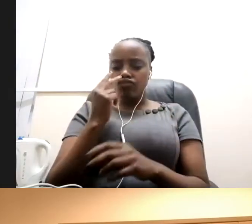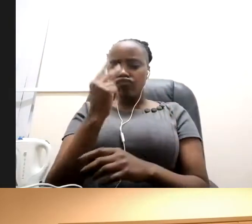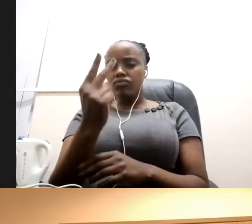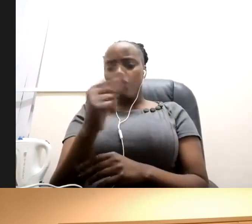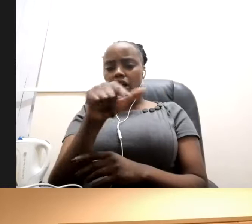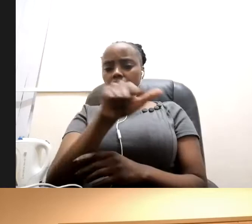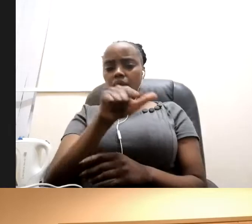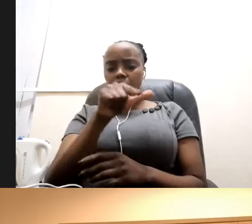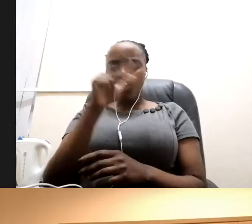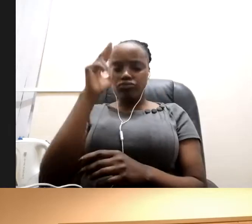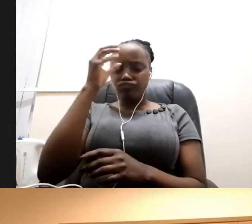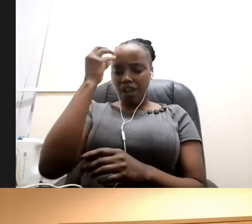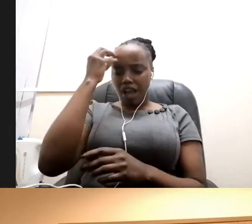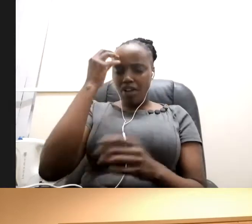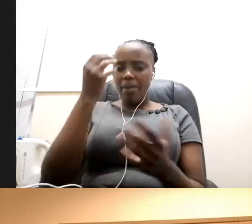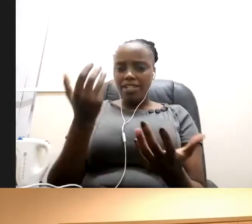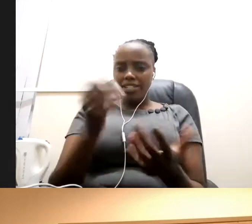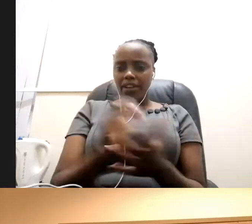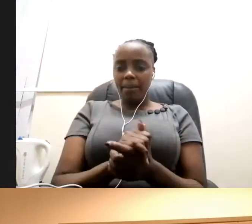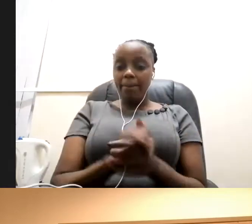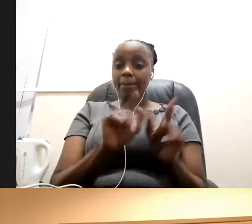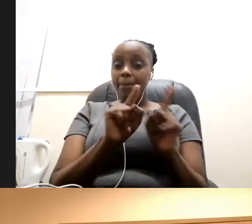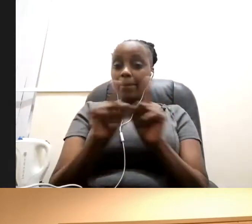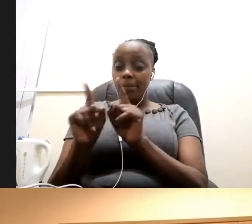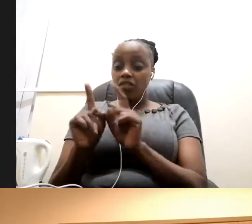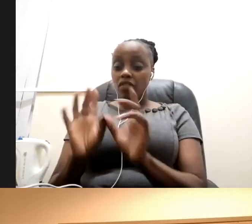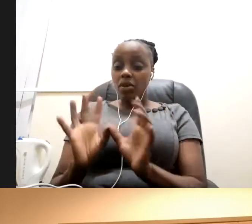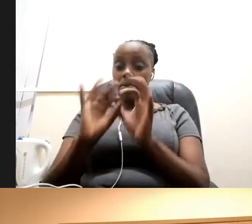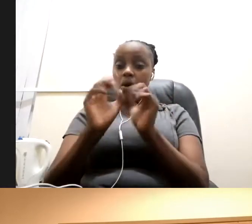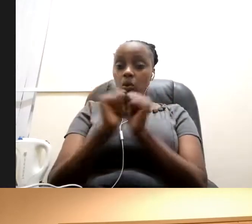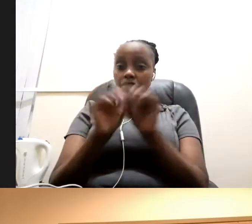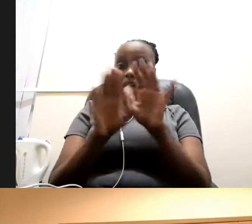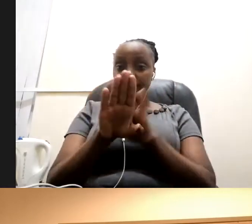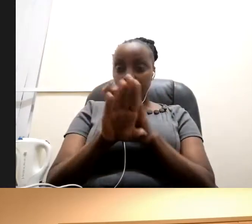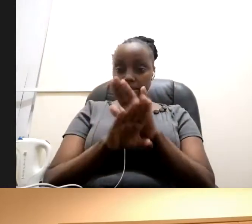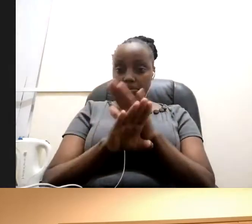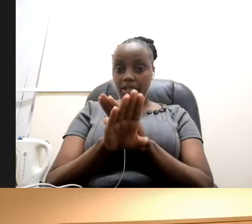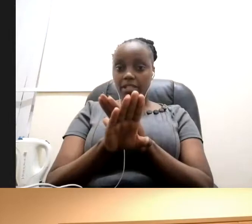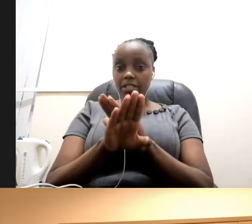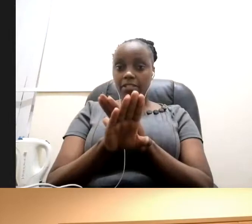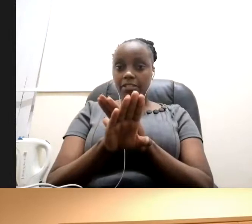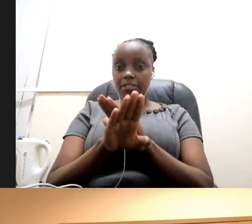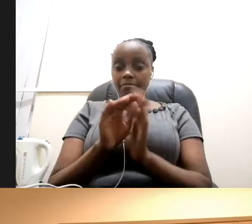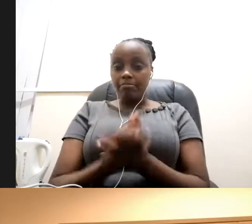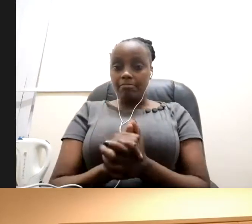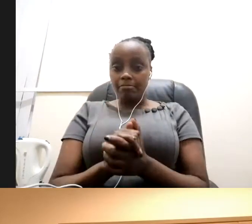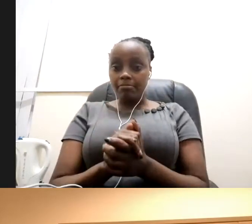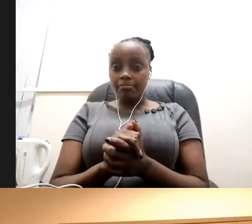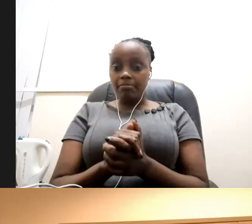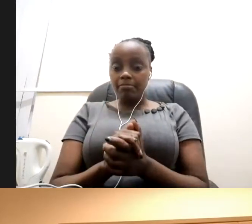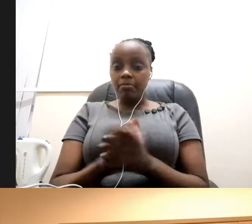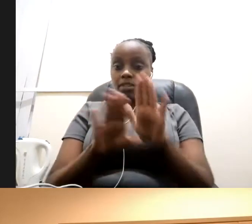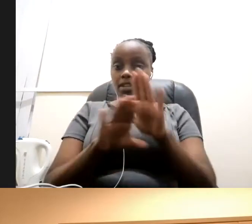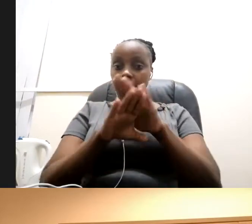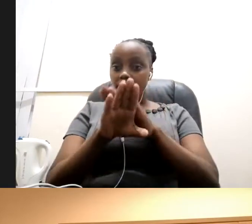governments. And in the line of accessibility, I would like to mention that accessibility